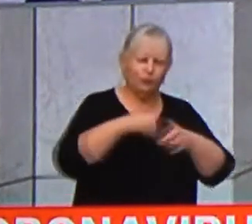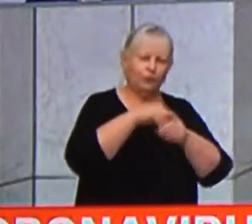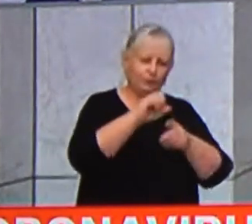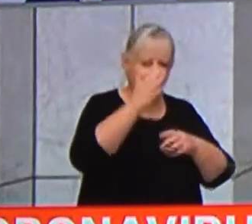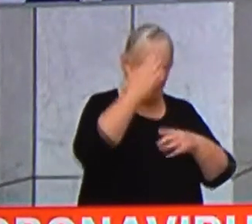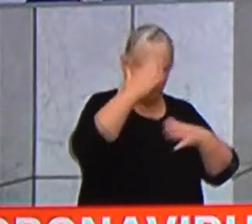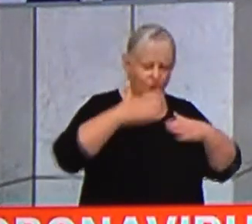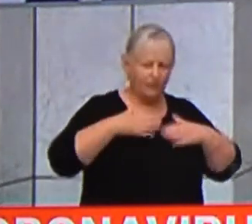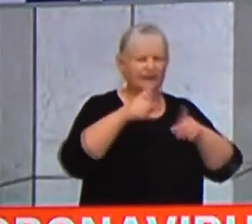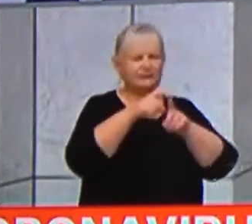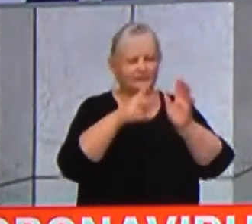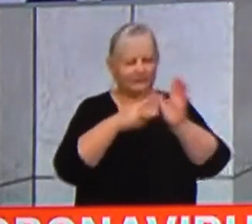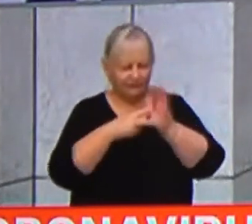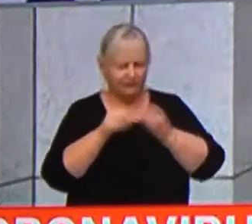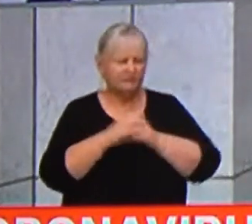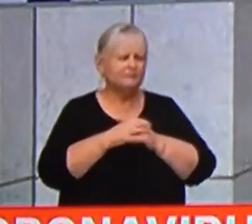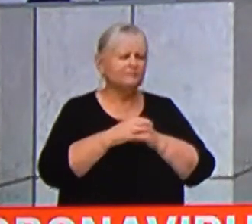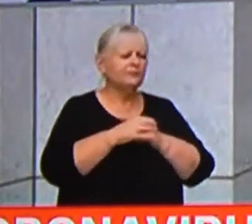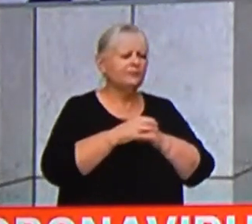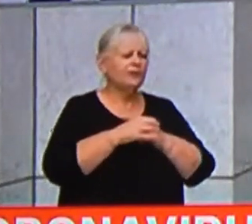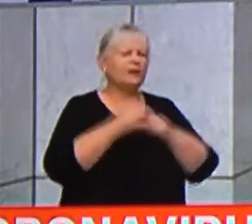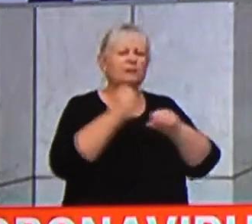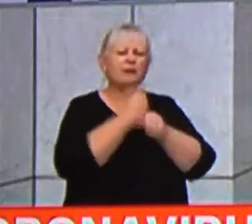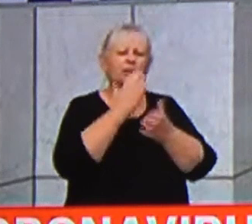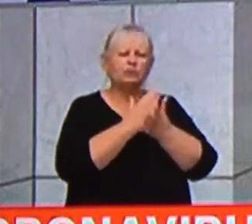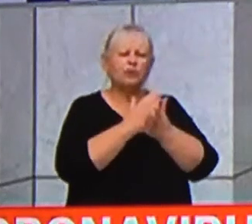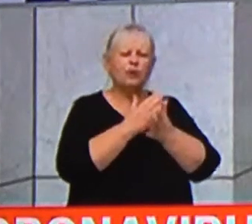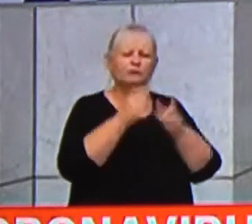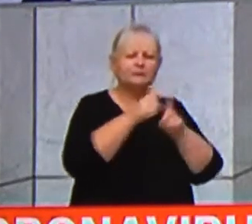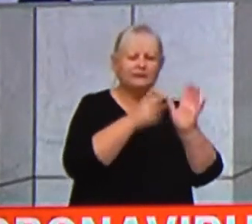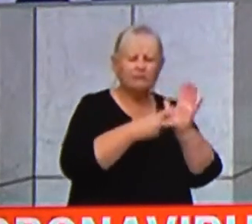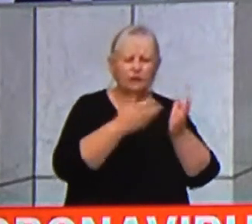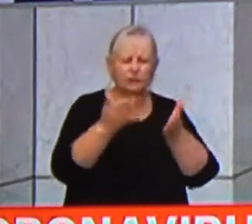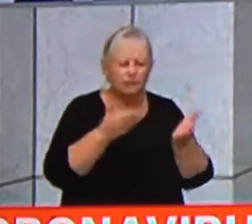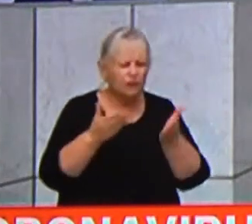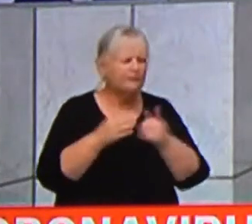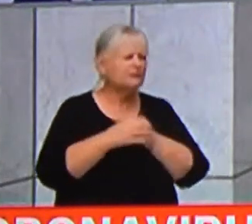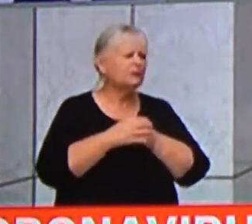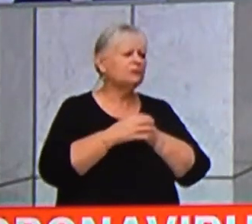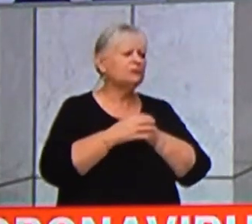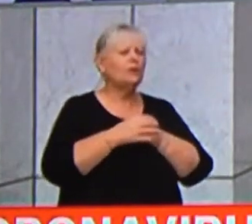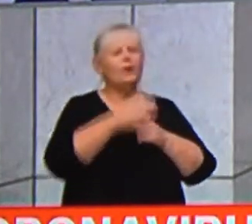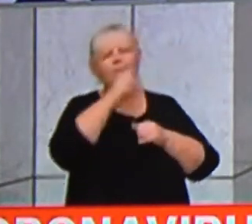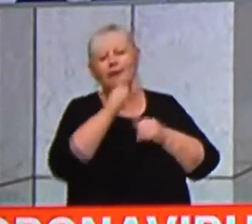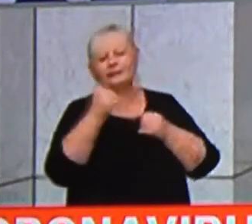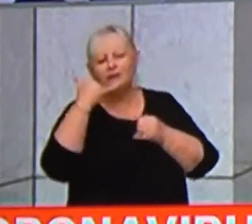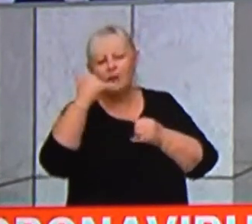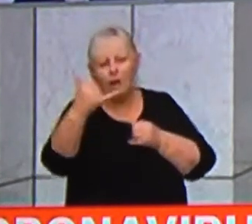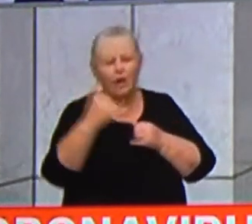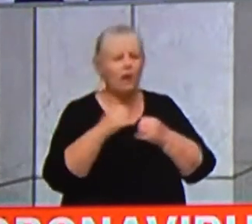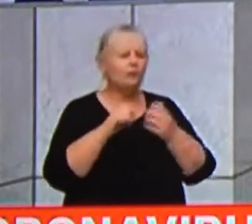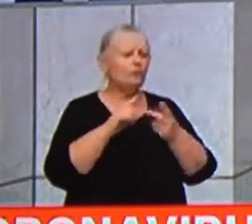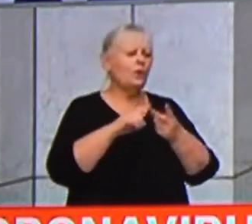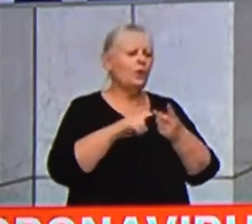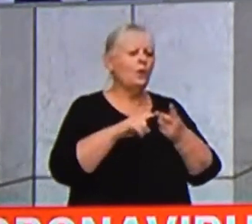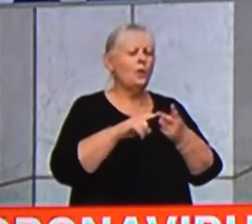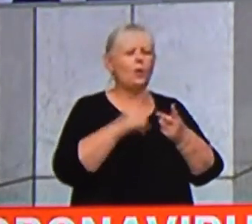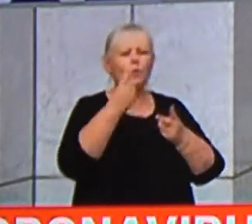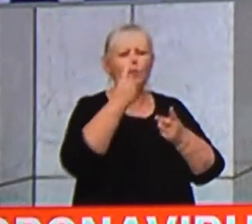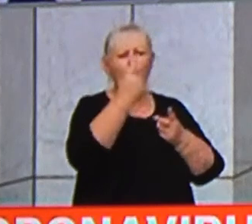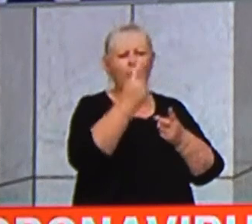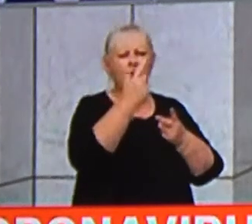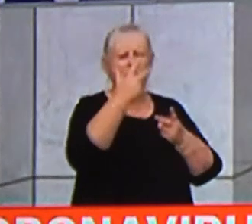important for how we're getting information to Australians. Today, with the great assistance, and I want to thank them, from Atlassian and Facebook,